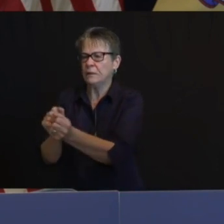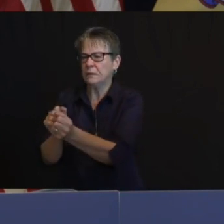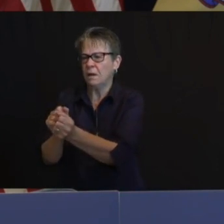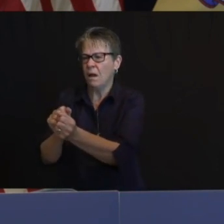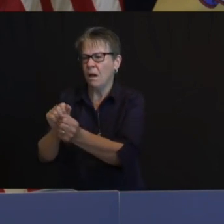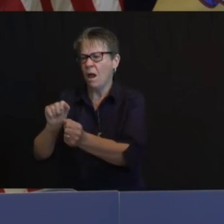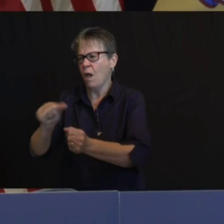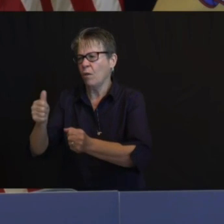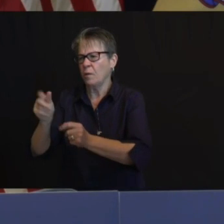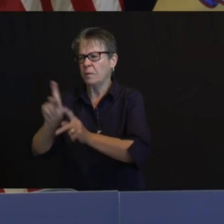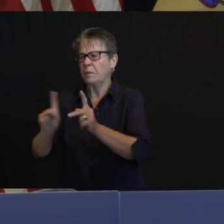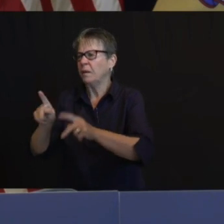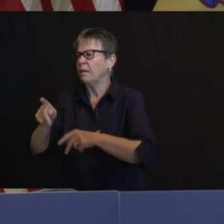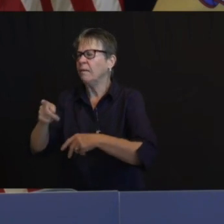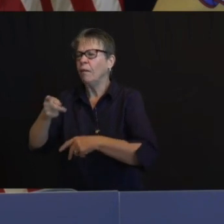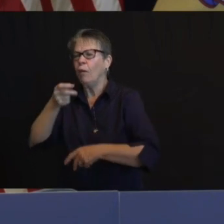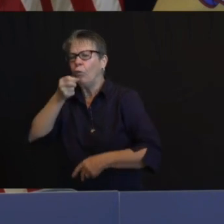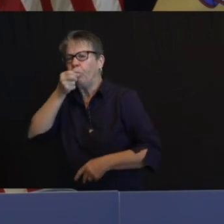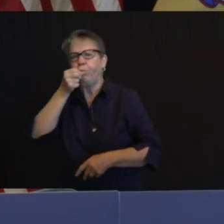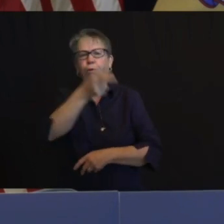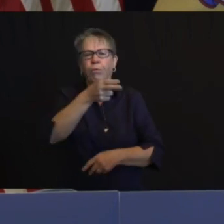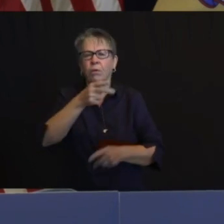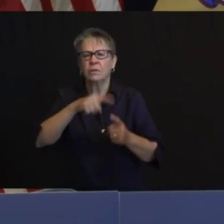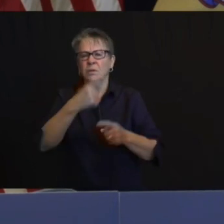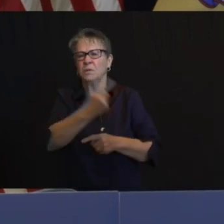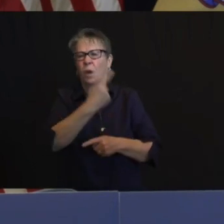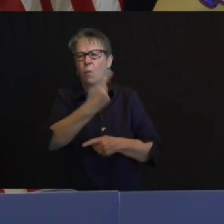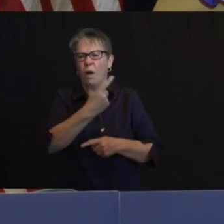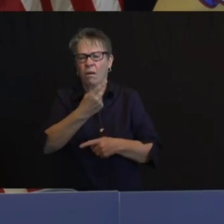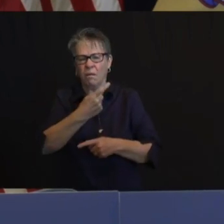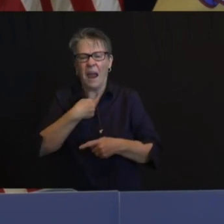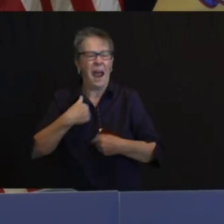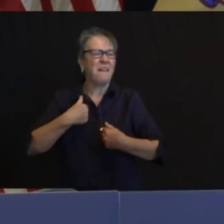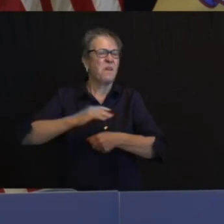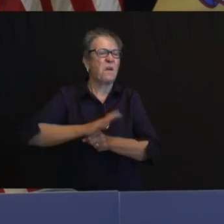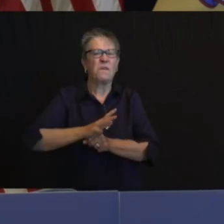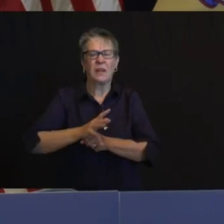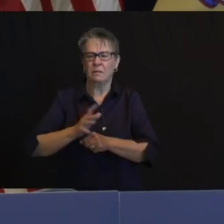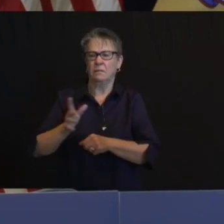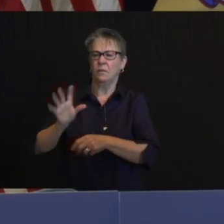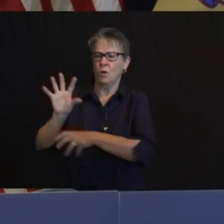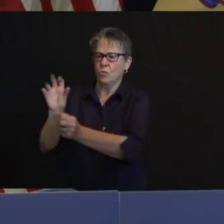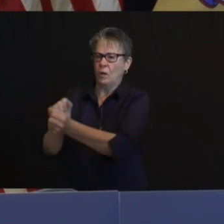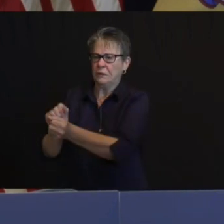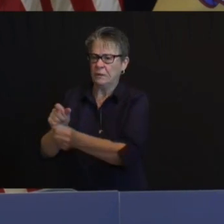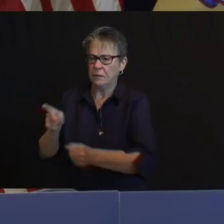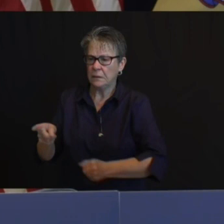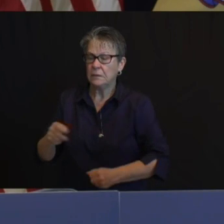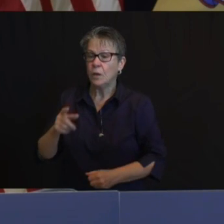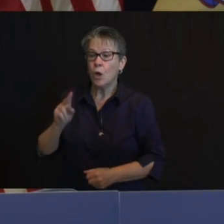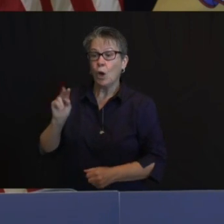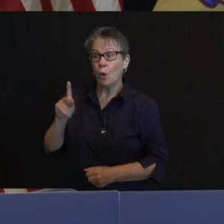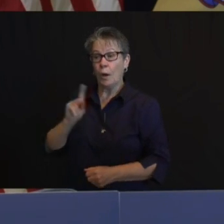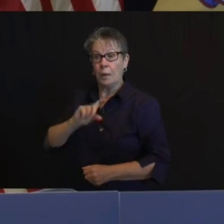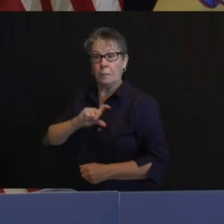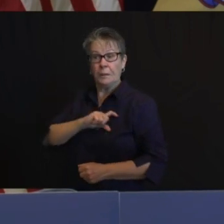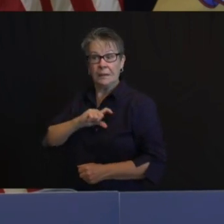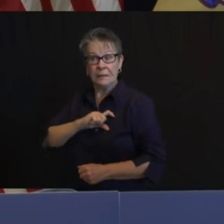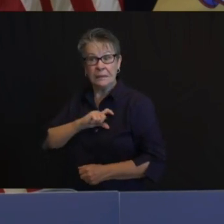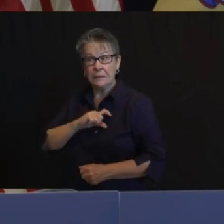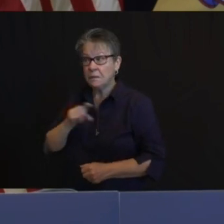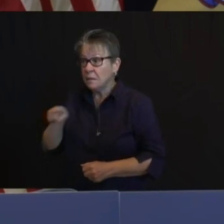spit on one of the officers, claiming to have COVID. Newark police responded to a house party where there was more than 100